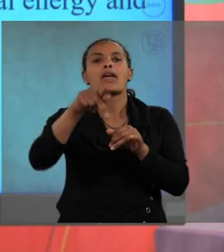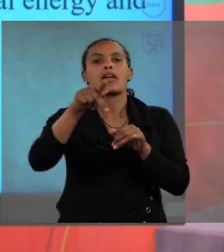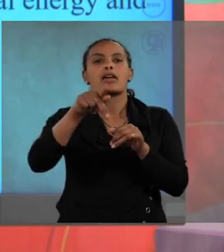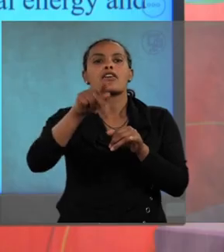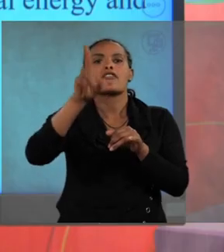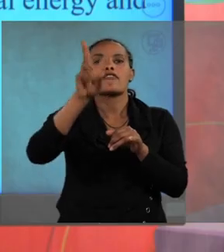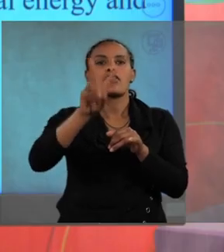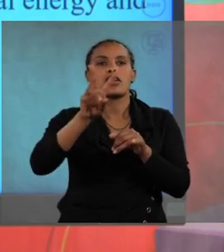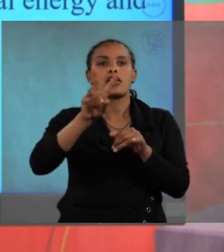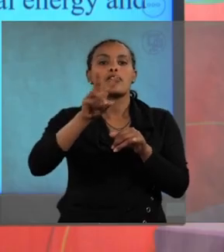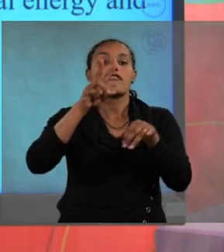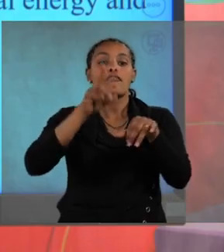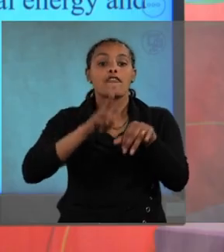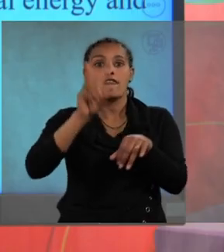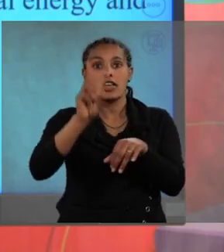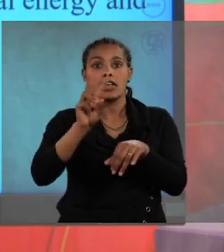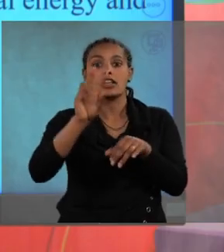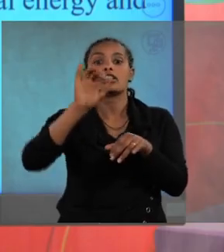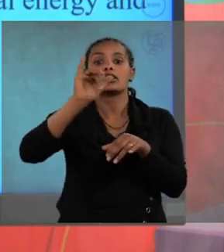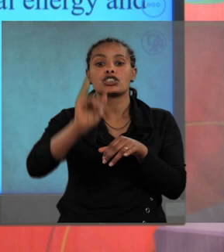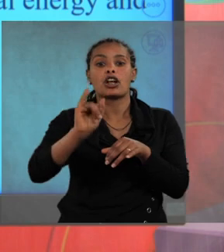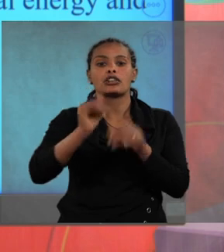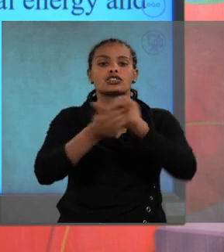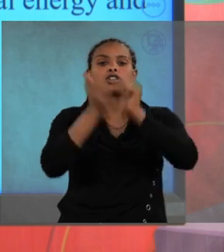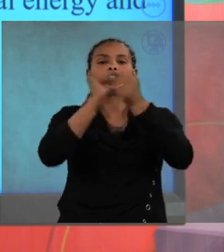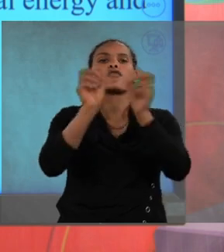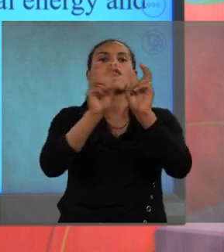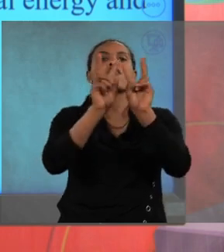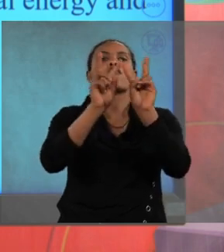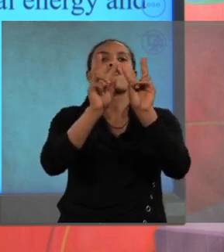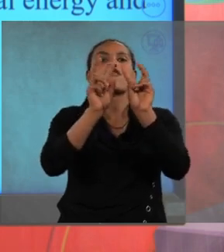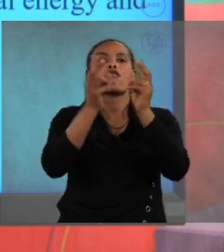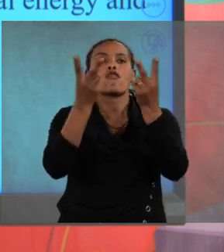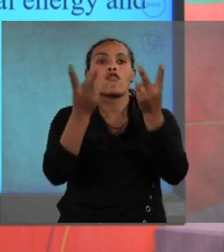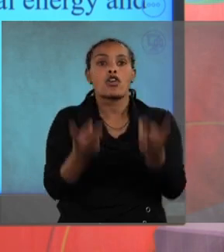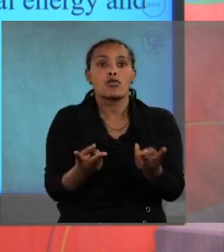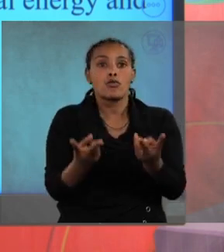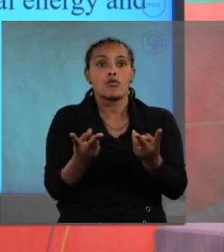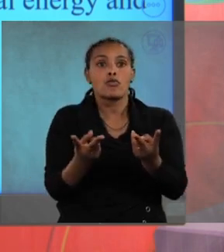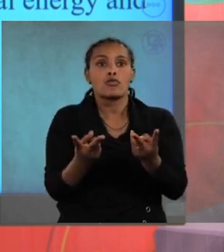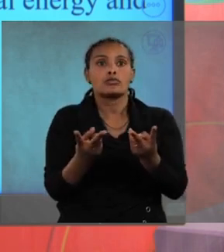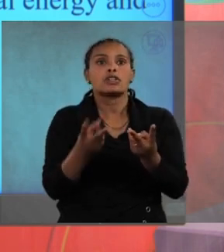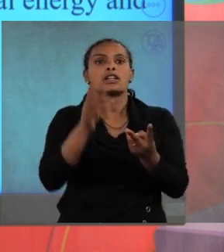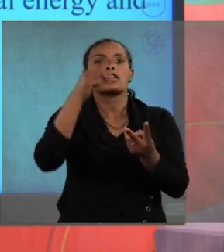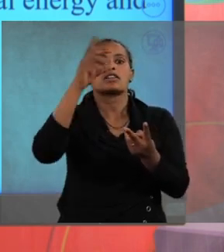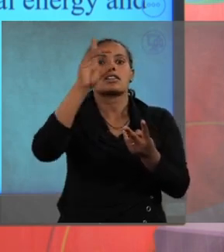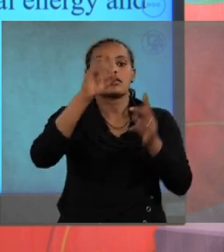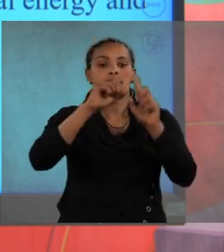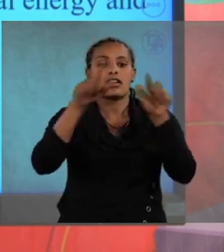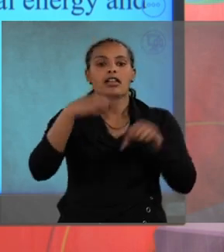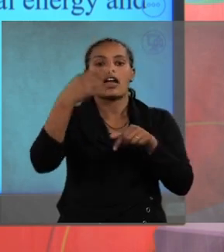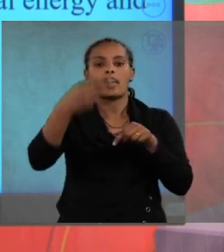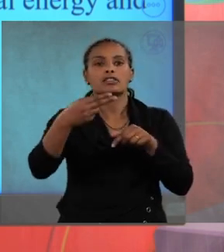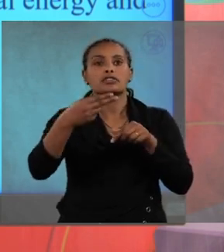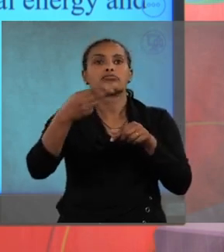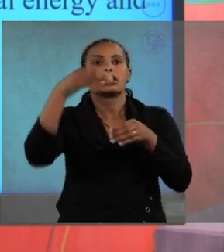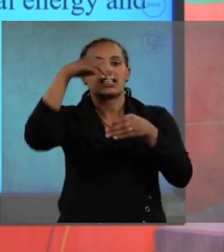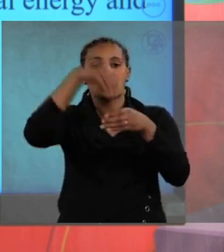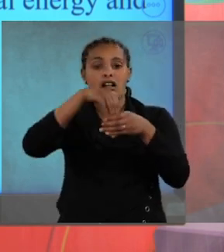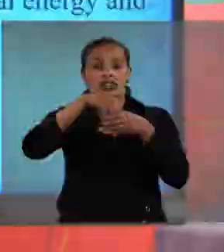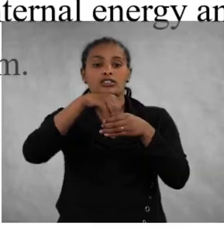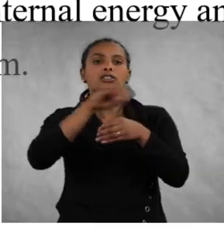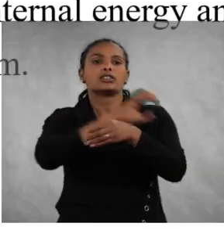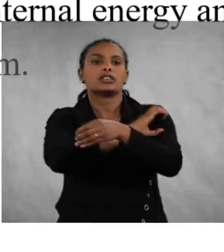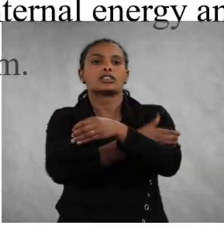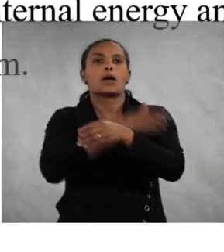final minus V initial is change in volume. Therefore, the change in enthalpy delta H equal change in internal energy